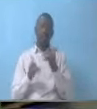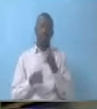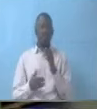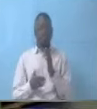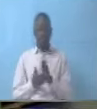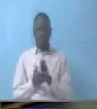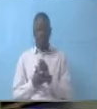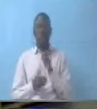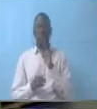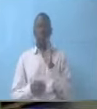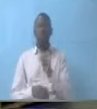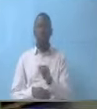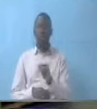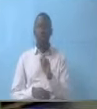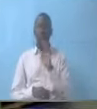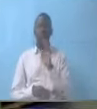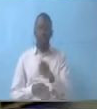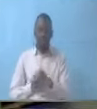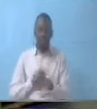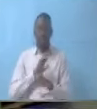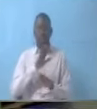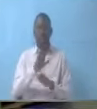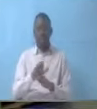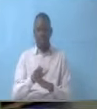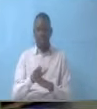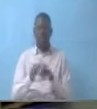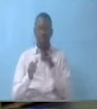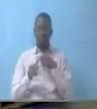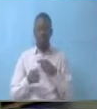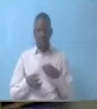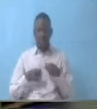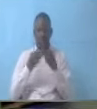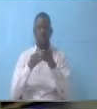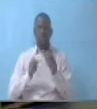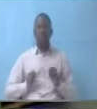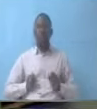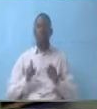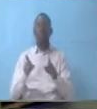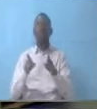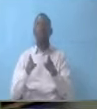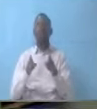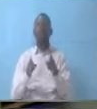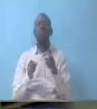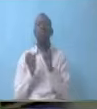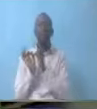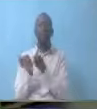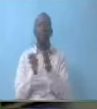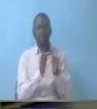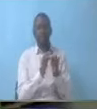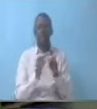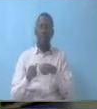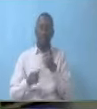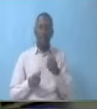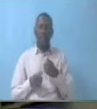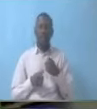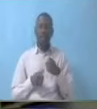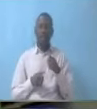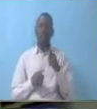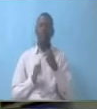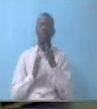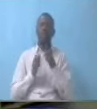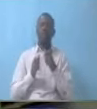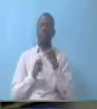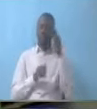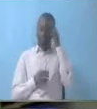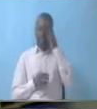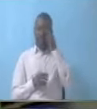step. Okay. You are entitled to explain and the circumstances